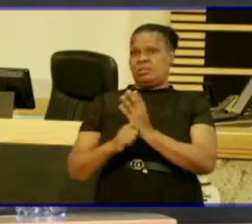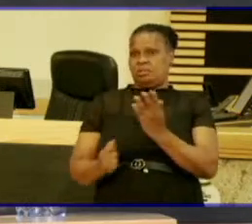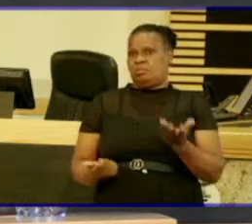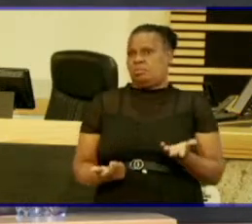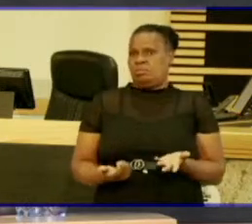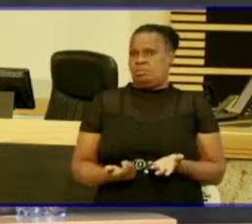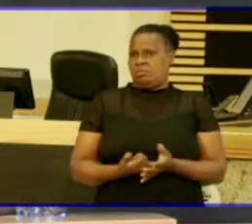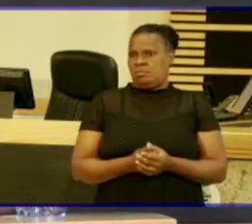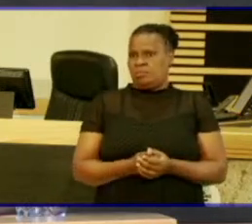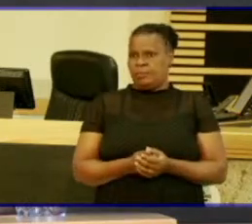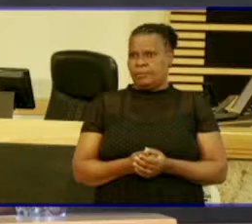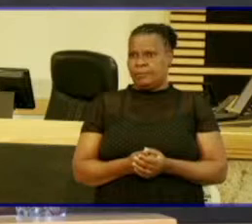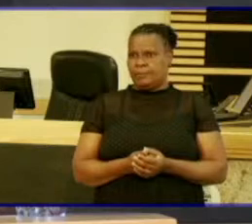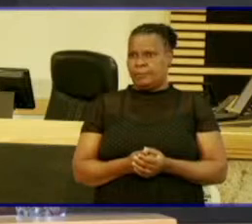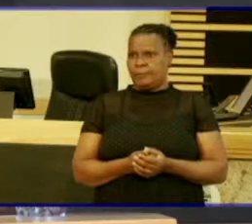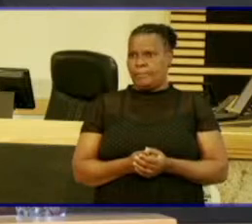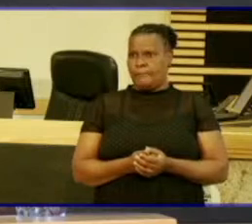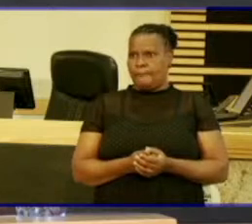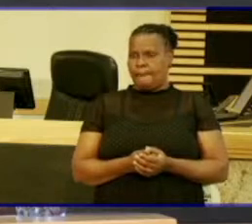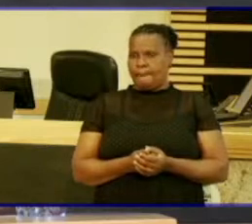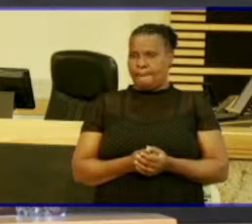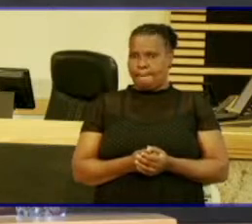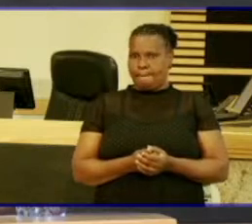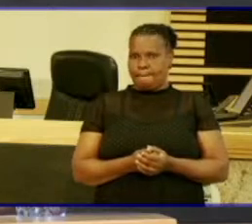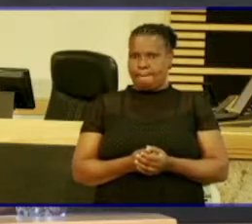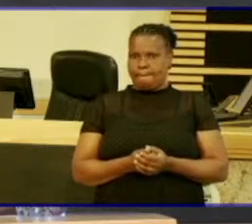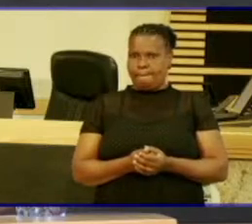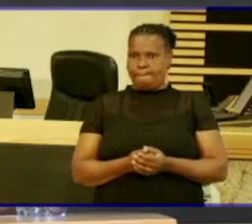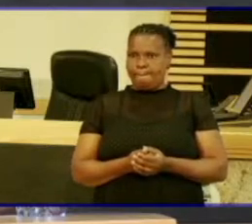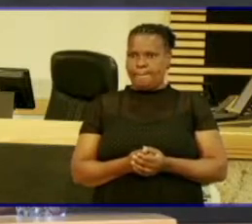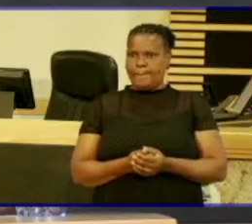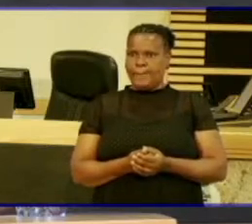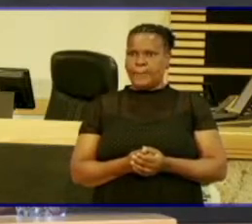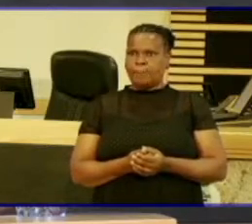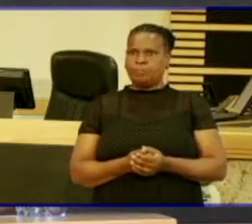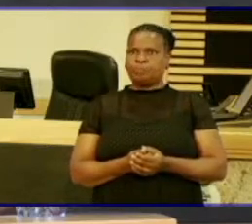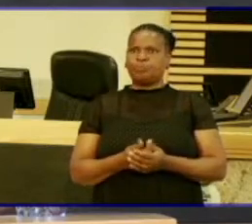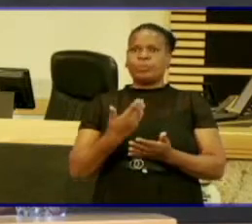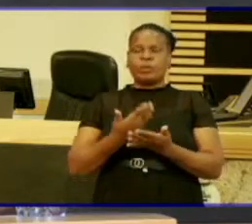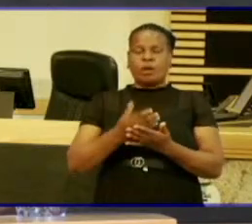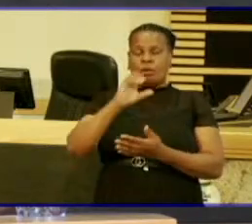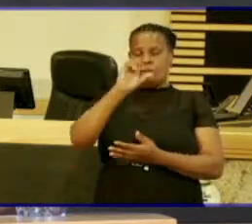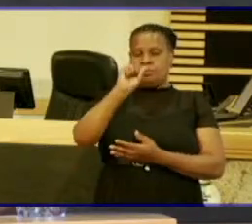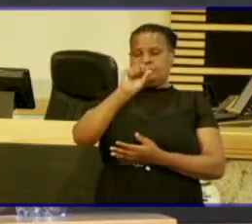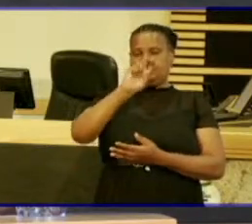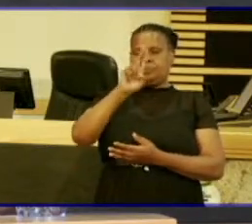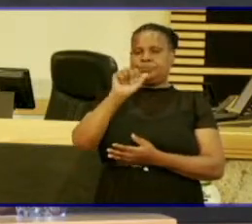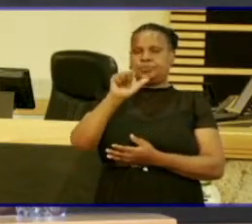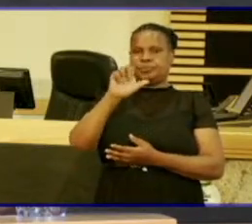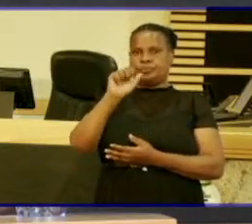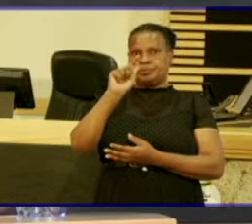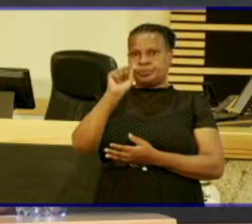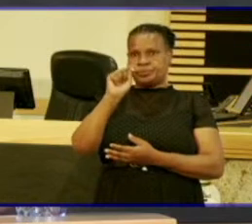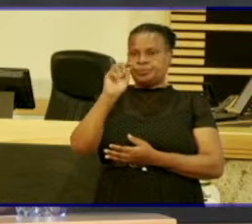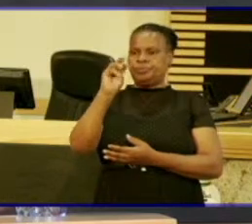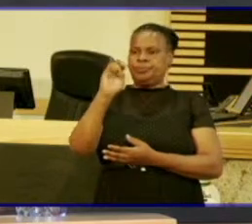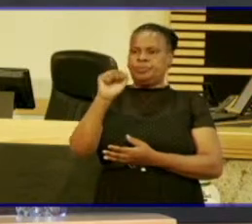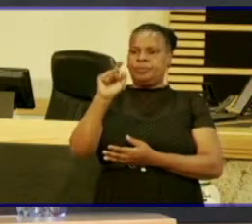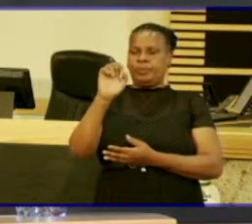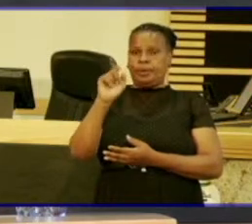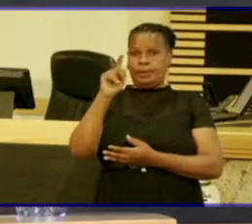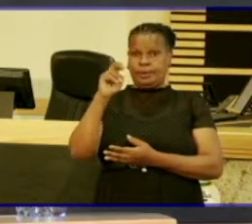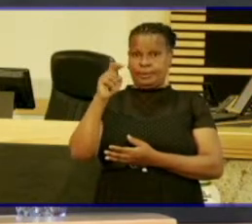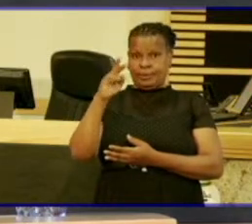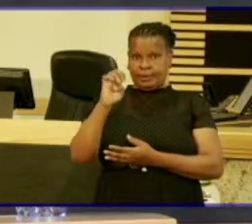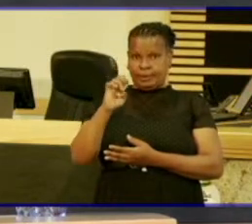Speaker, people of the Eastern Cape, as Charlotte Maxeke put it, and I quote, this